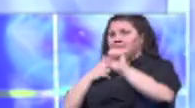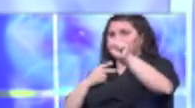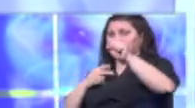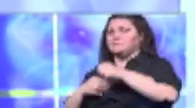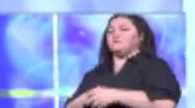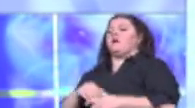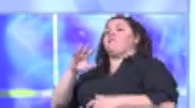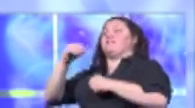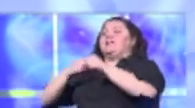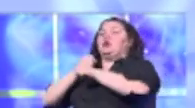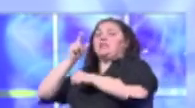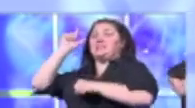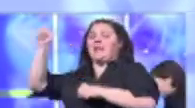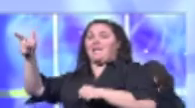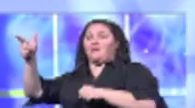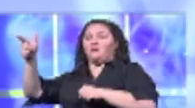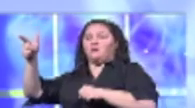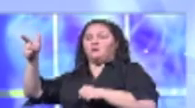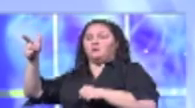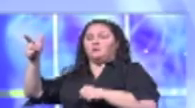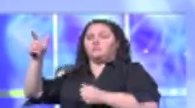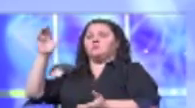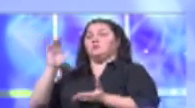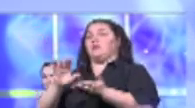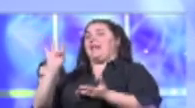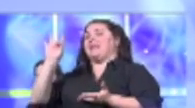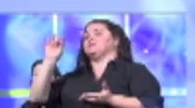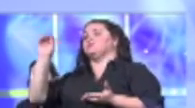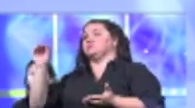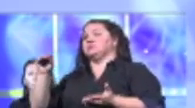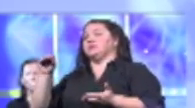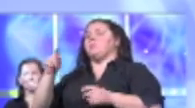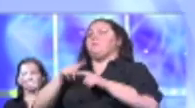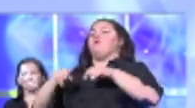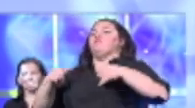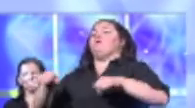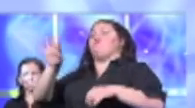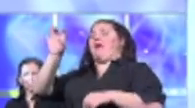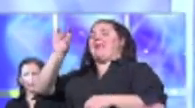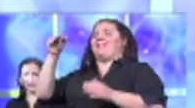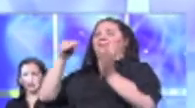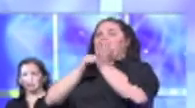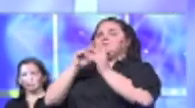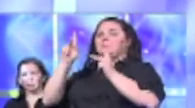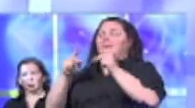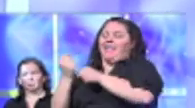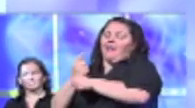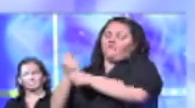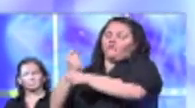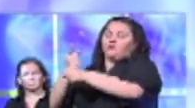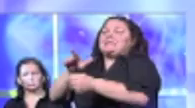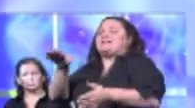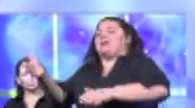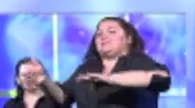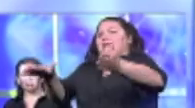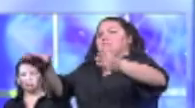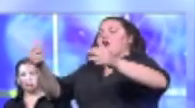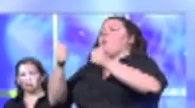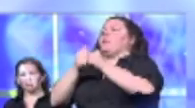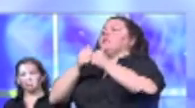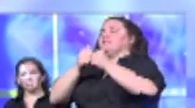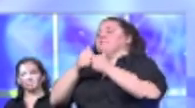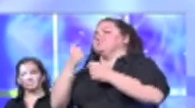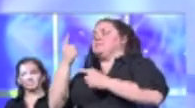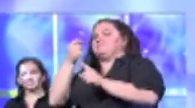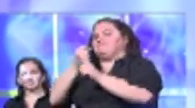50 years later, we're down to 18%. Hurrah! But we have 480,000 people each and every year dying from tobacco-related illness